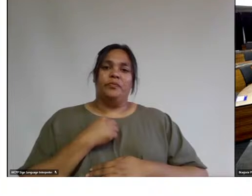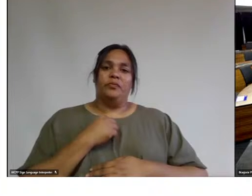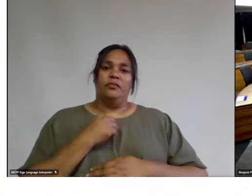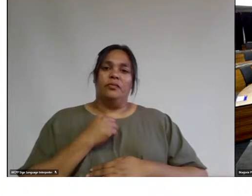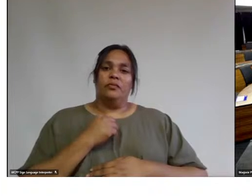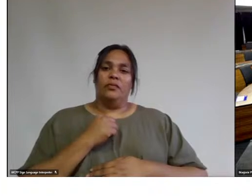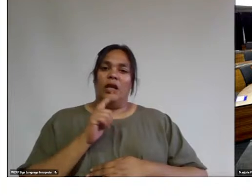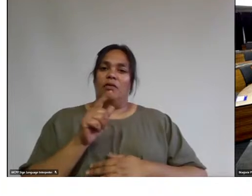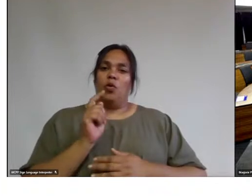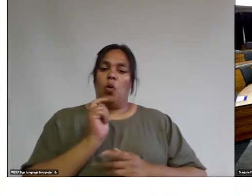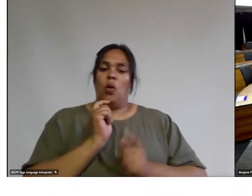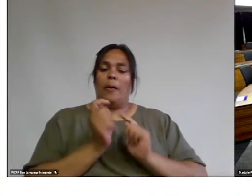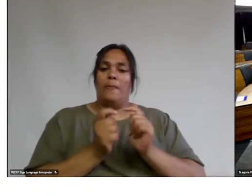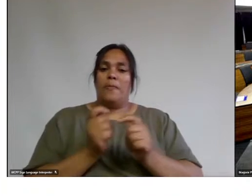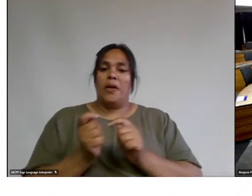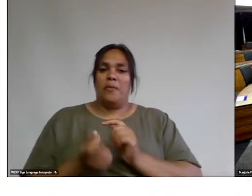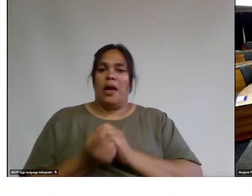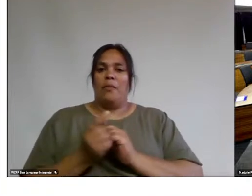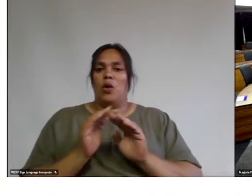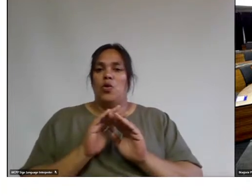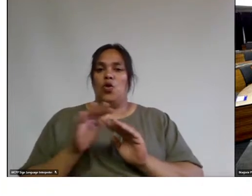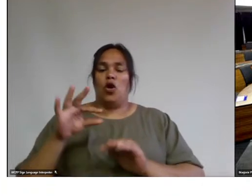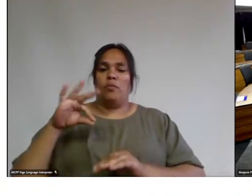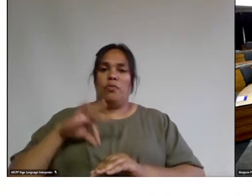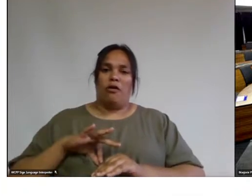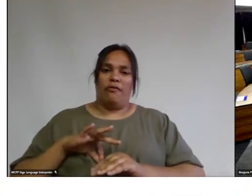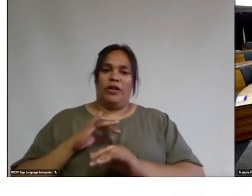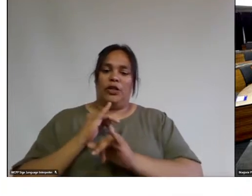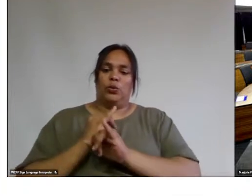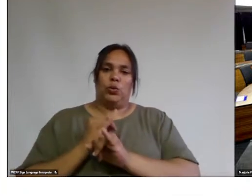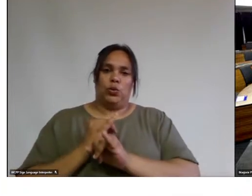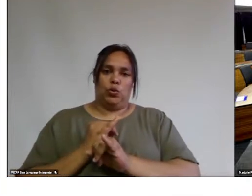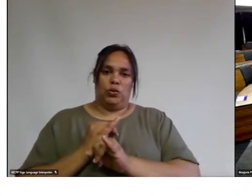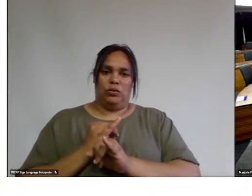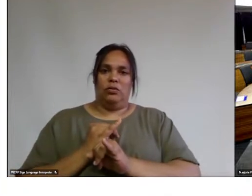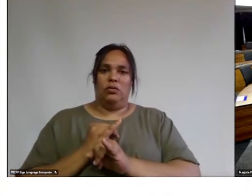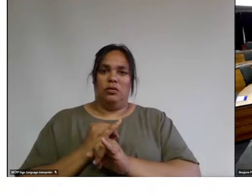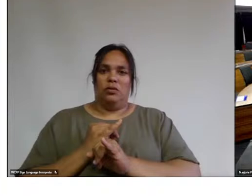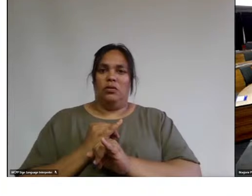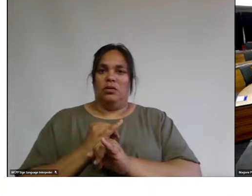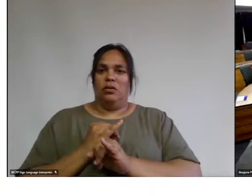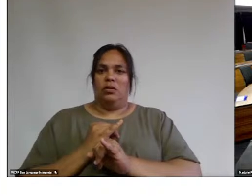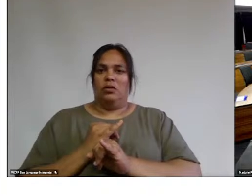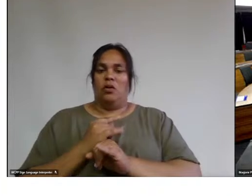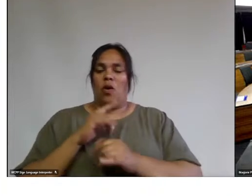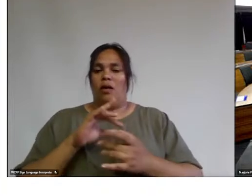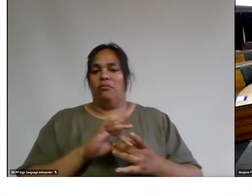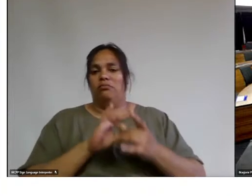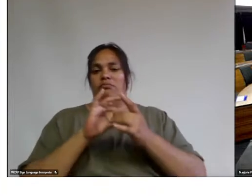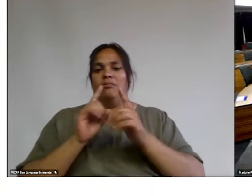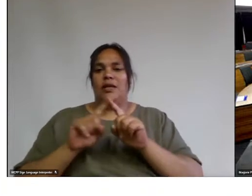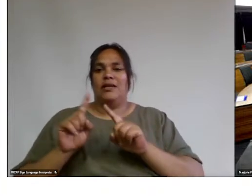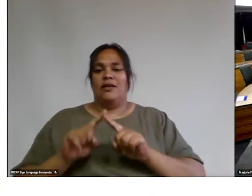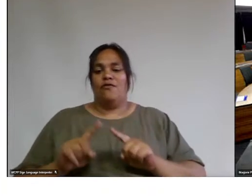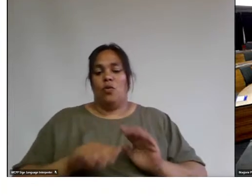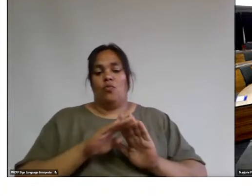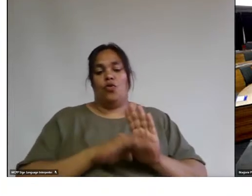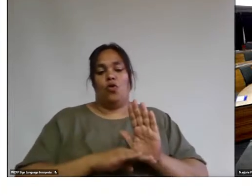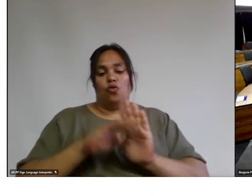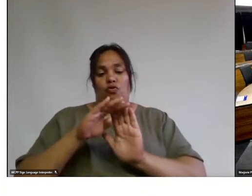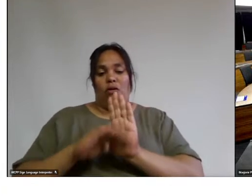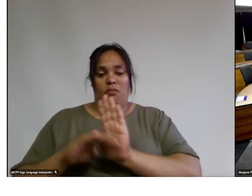payments that goes to the non-profit institutions as it relates to the different programs,